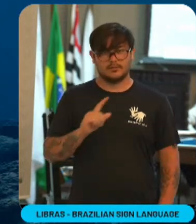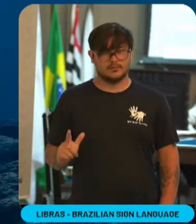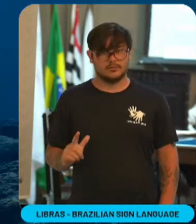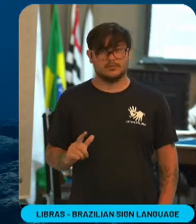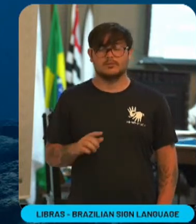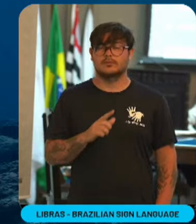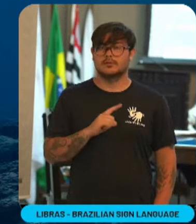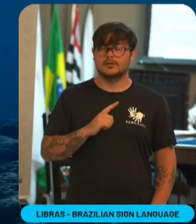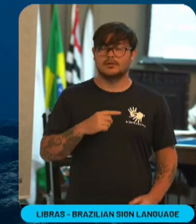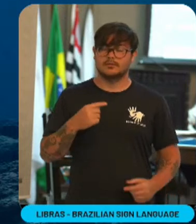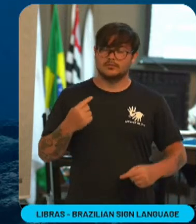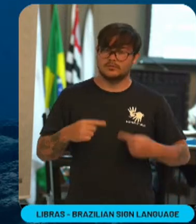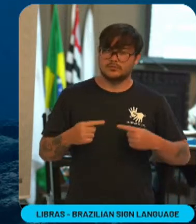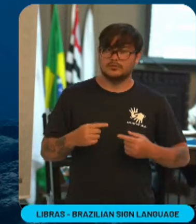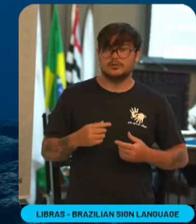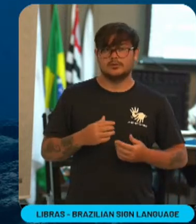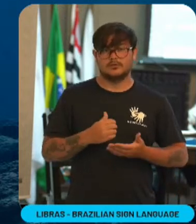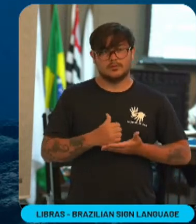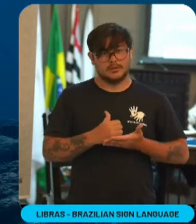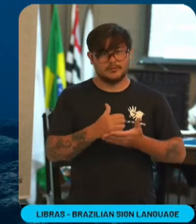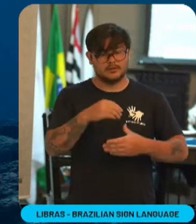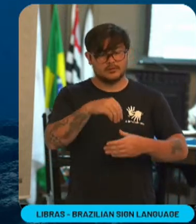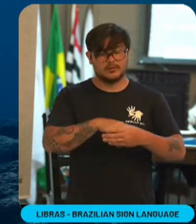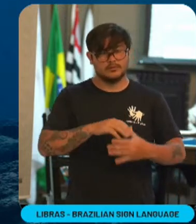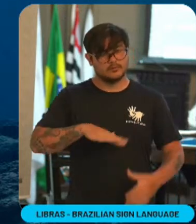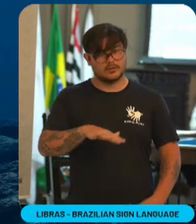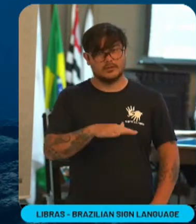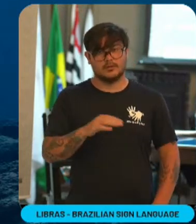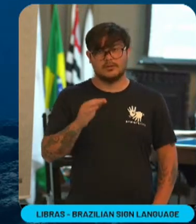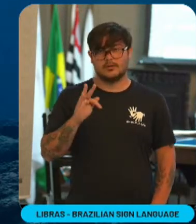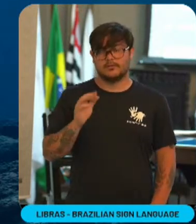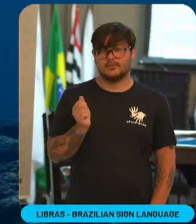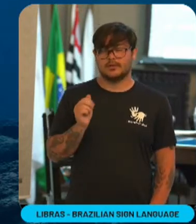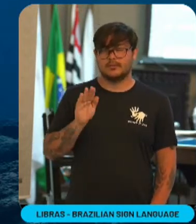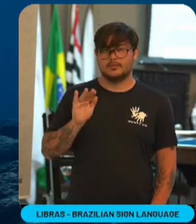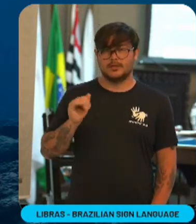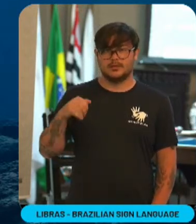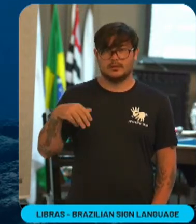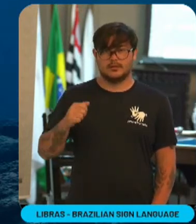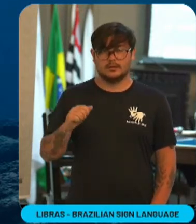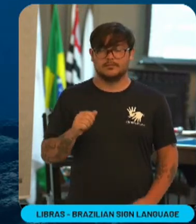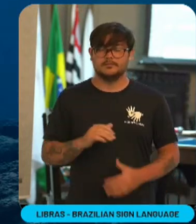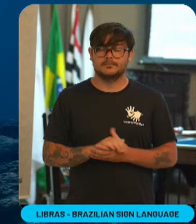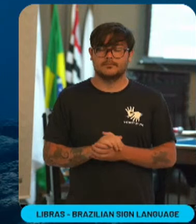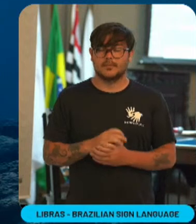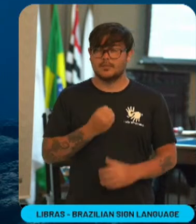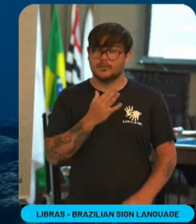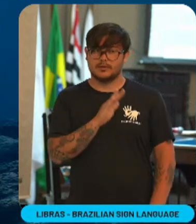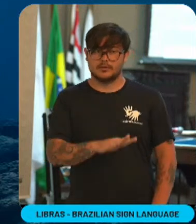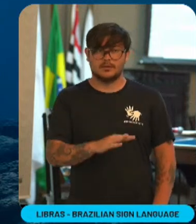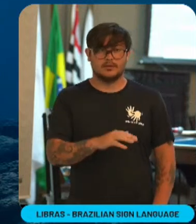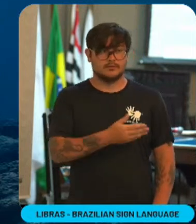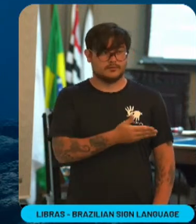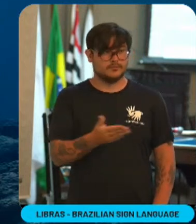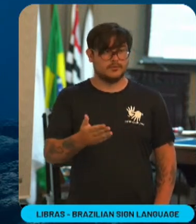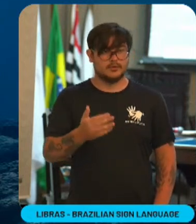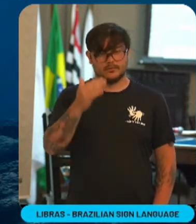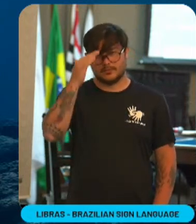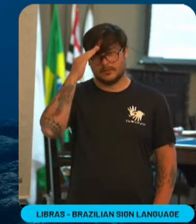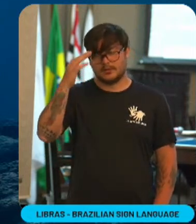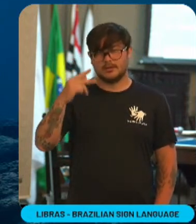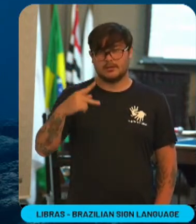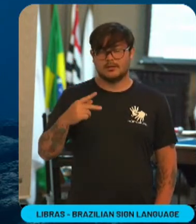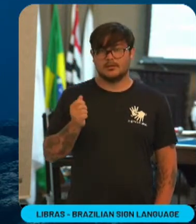the blue economy is addressed in the sector. Good afternoon. Thank you,